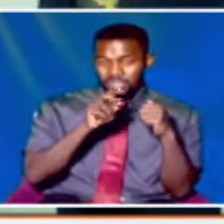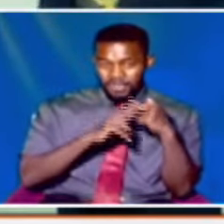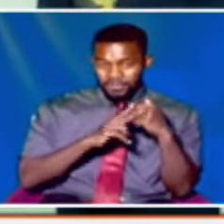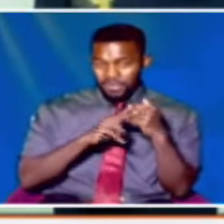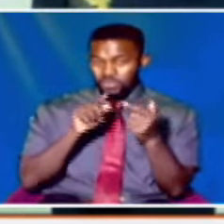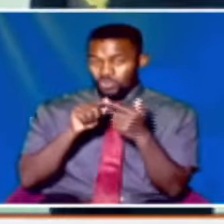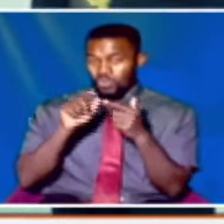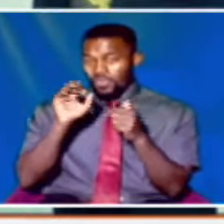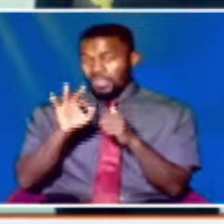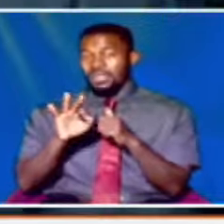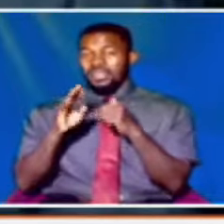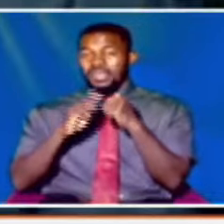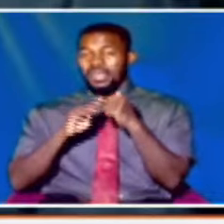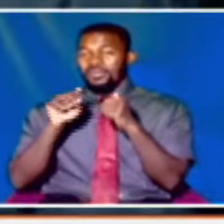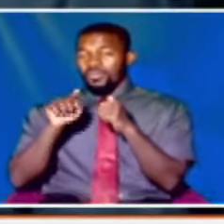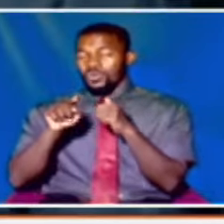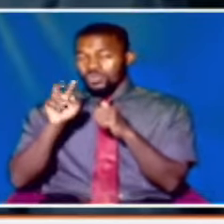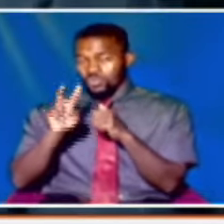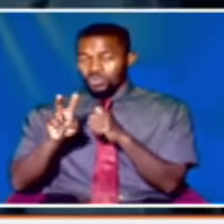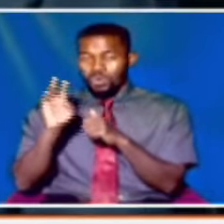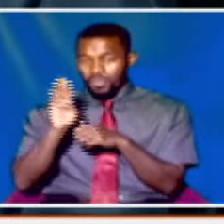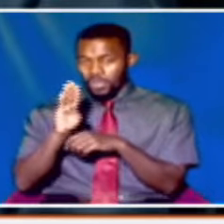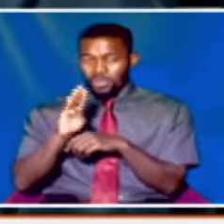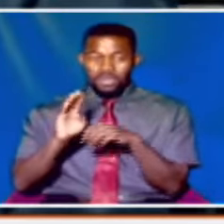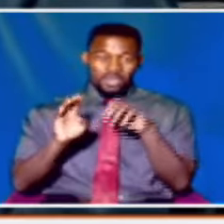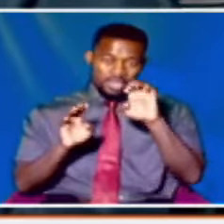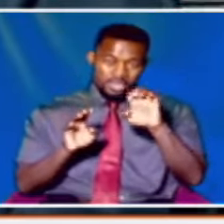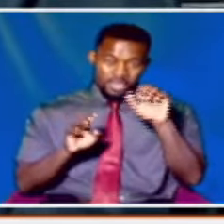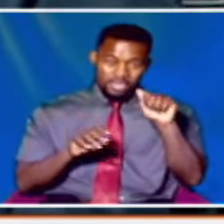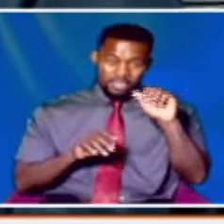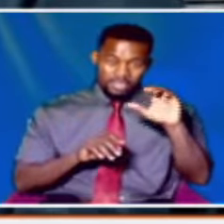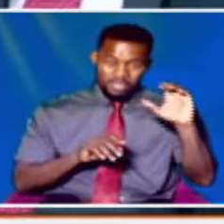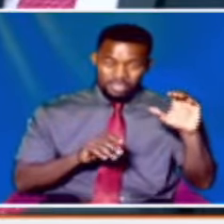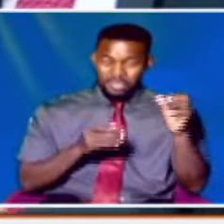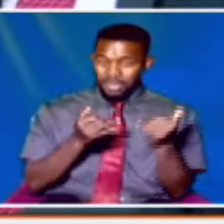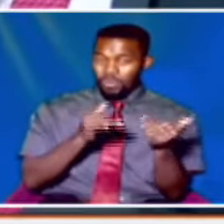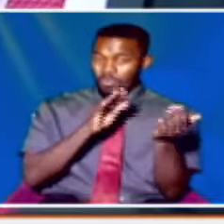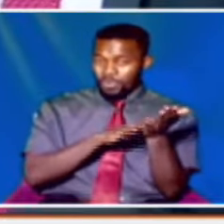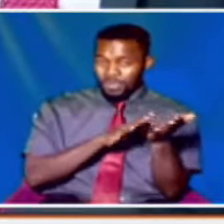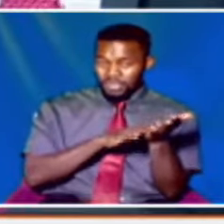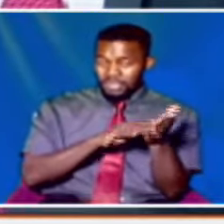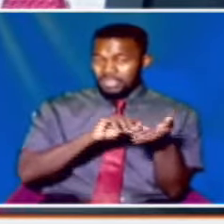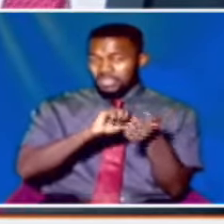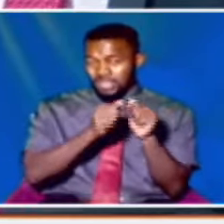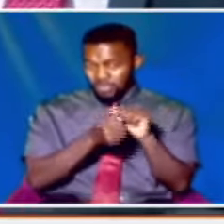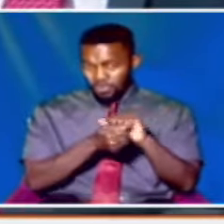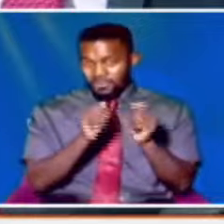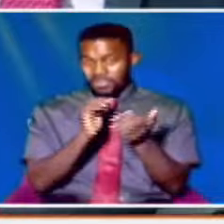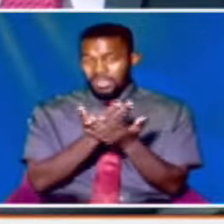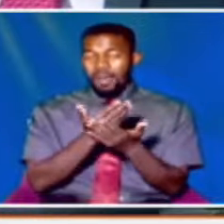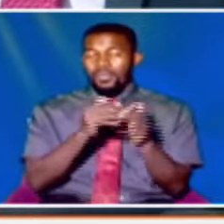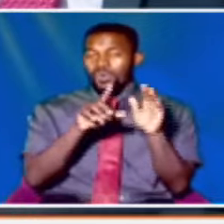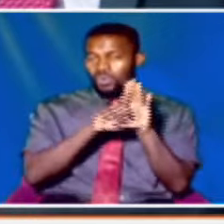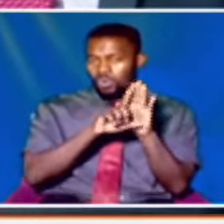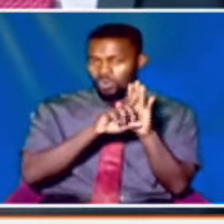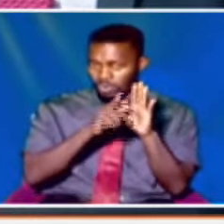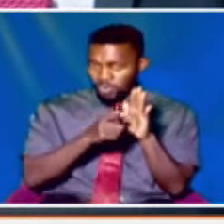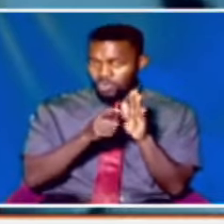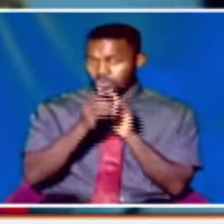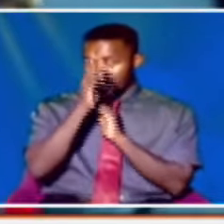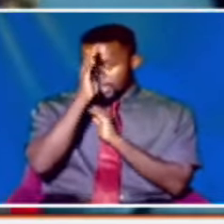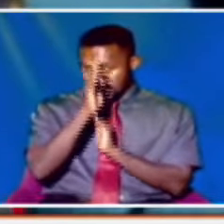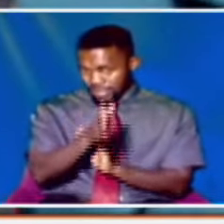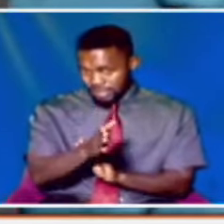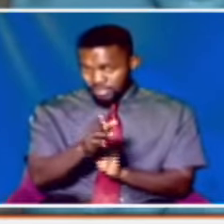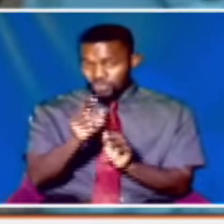39.2 billion shillings. EACC is now proposing an amendment of anti-graft legislation to directly